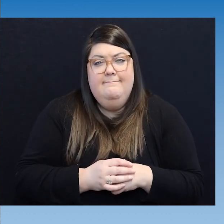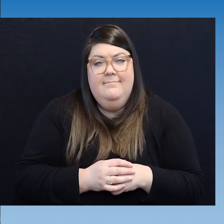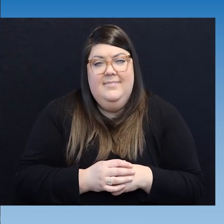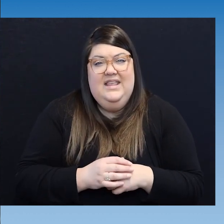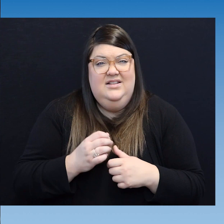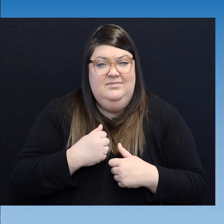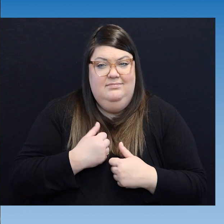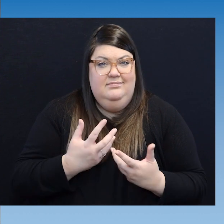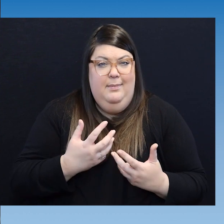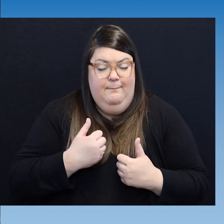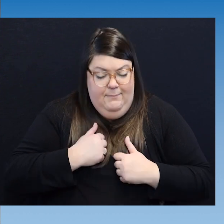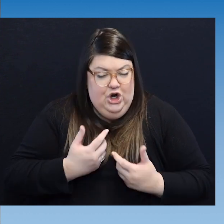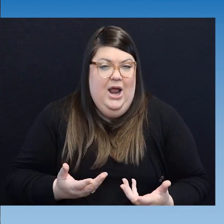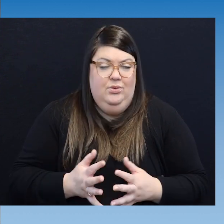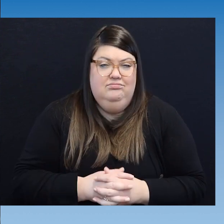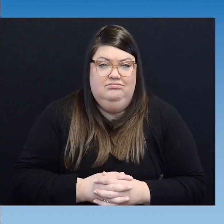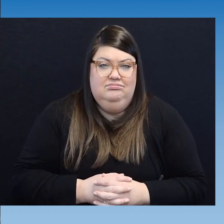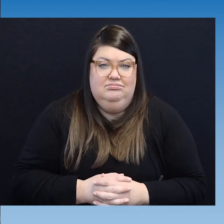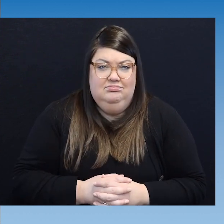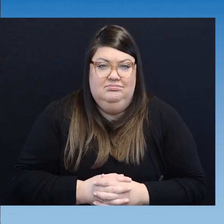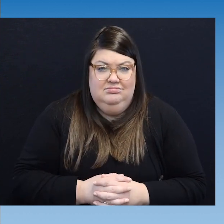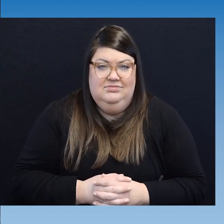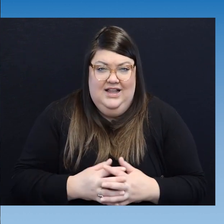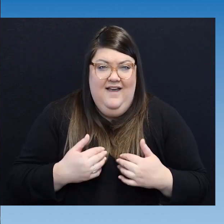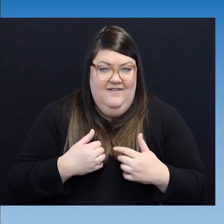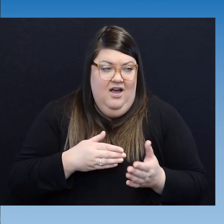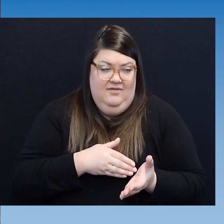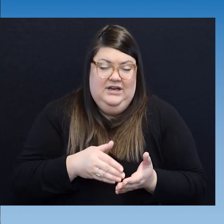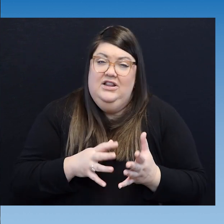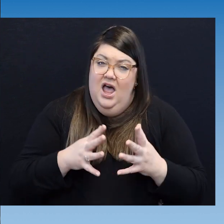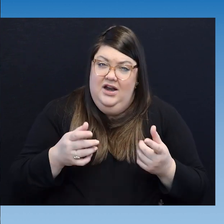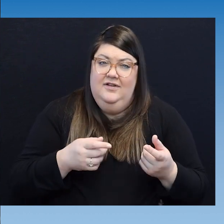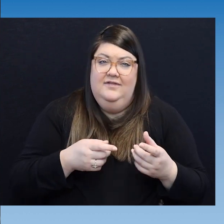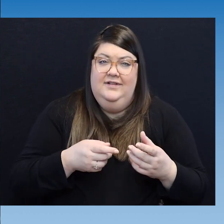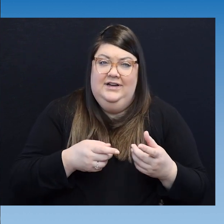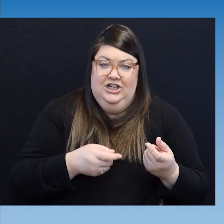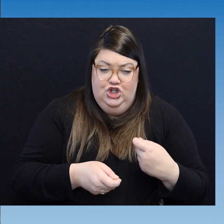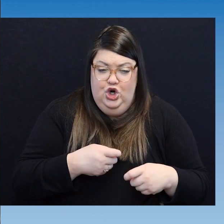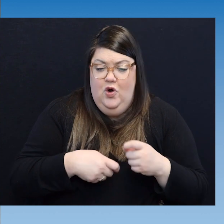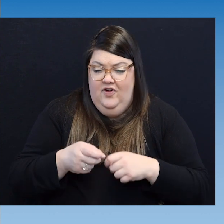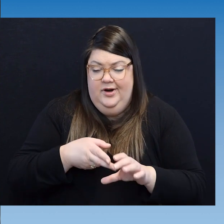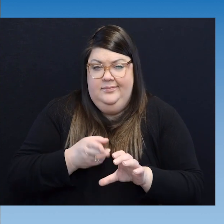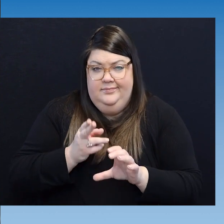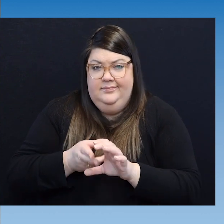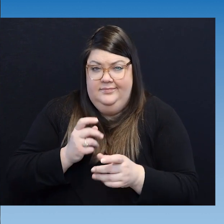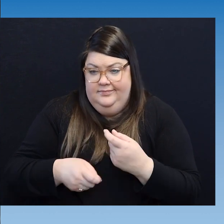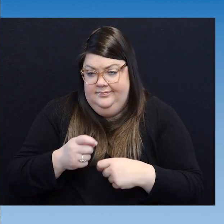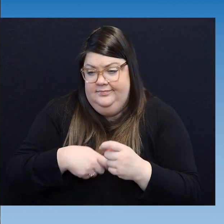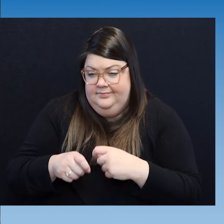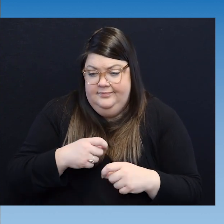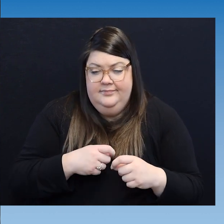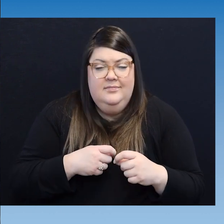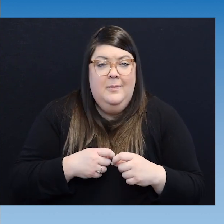is burnout. And there's a lot of turnover in this work. And I've